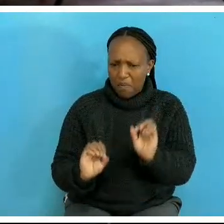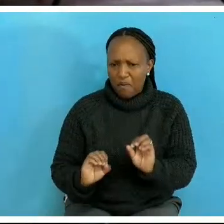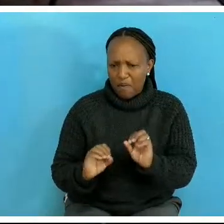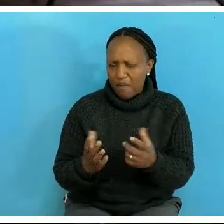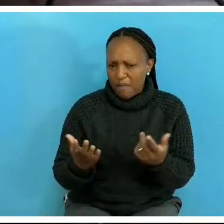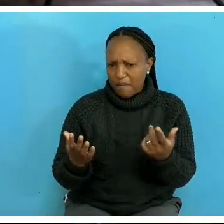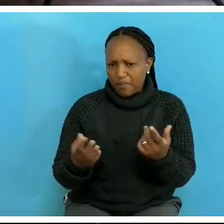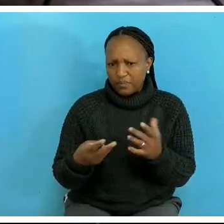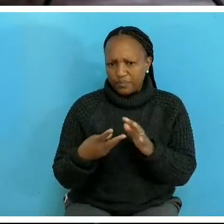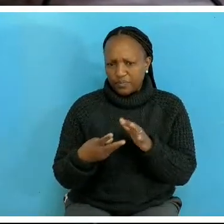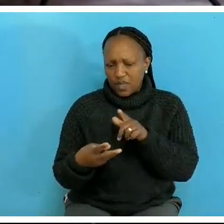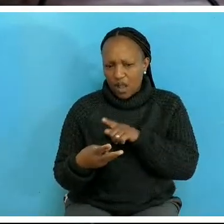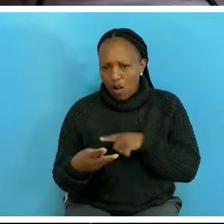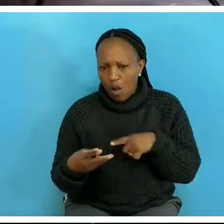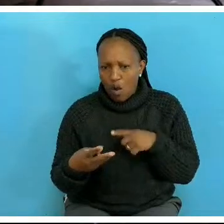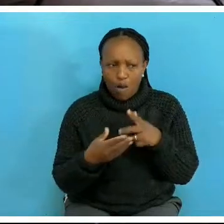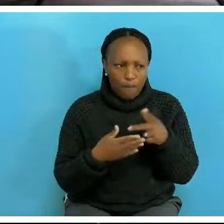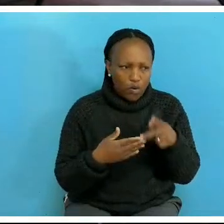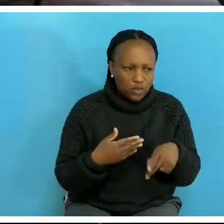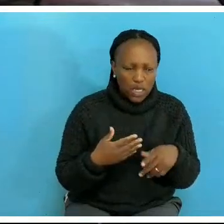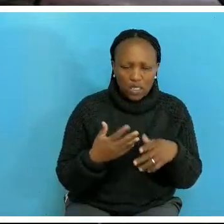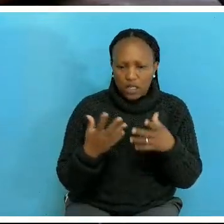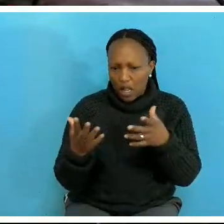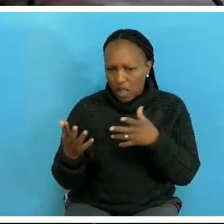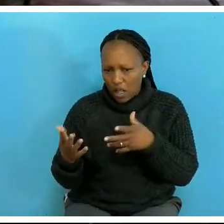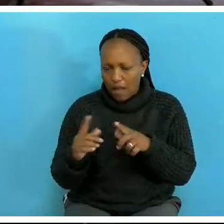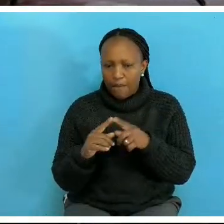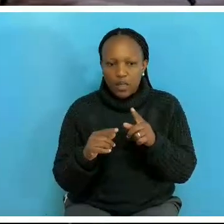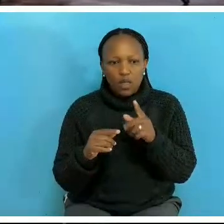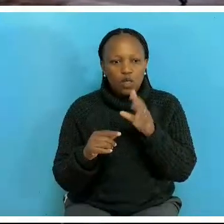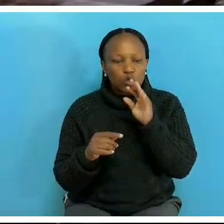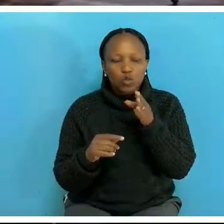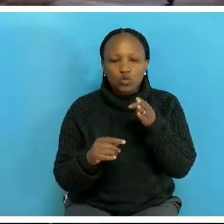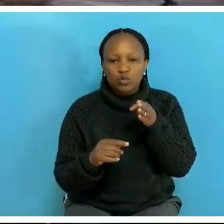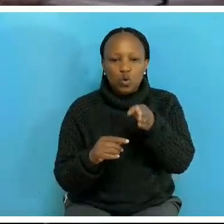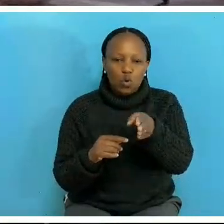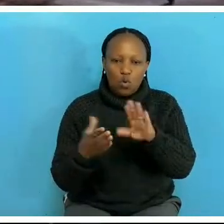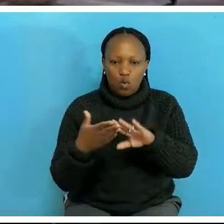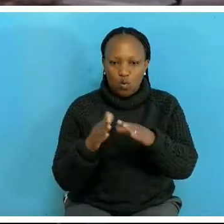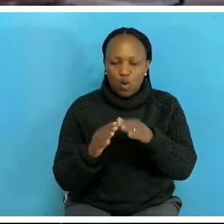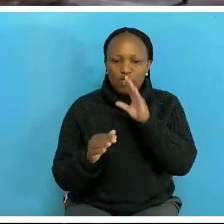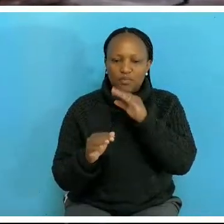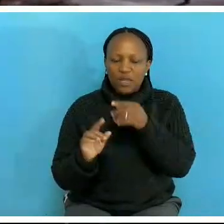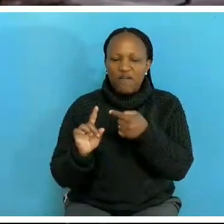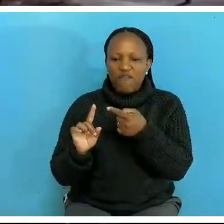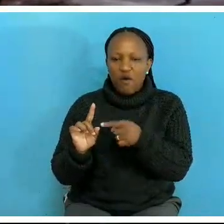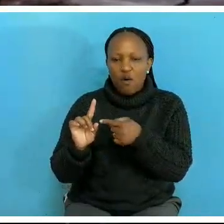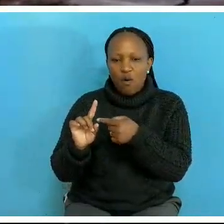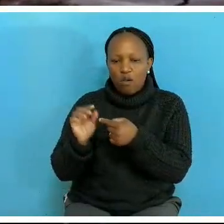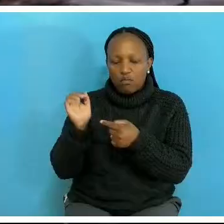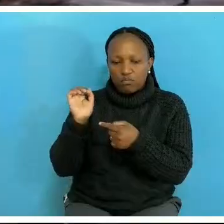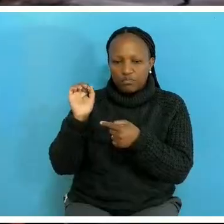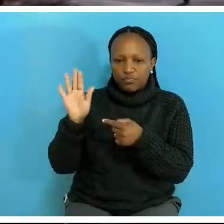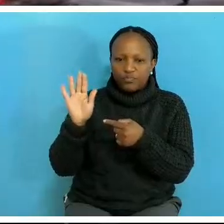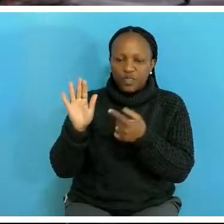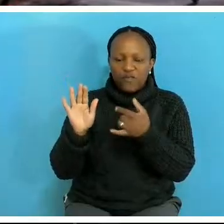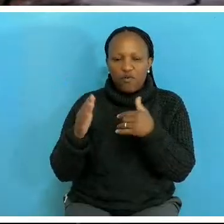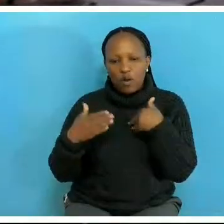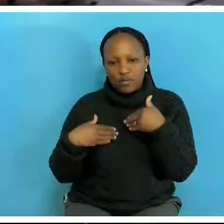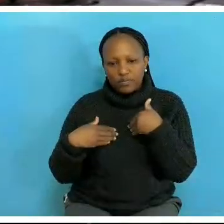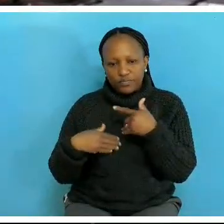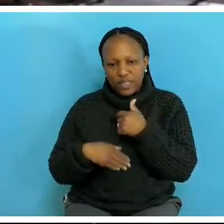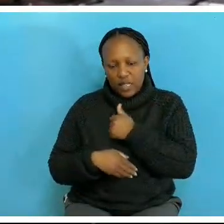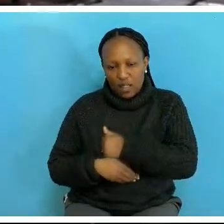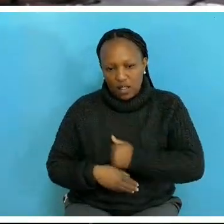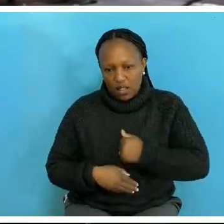talking about how long did the project take. And it was not talking to the community, it was talking for the presentation. I think it was for administration purposes. Apologies if